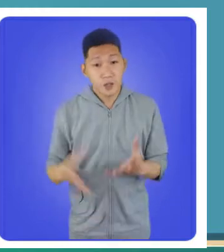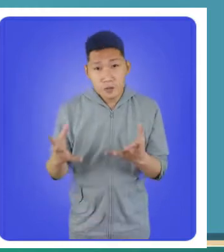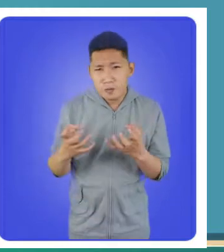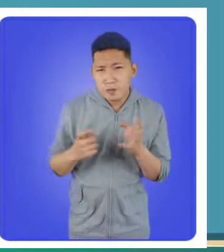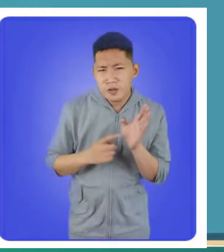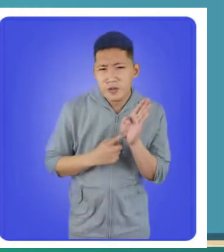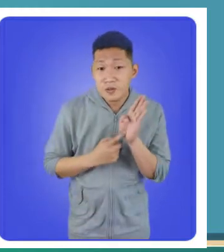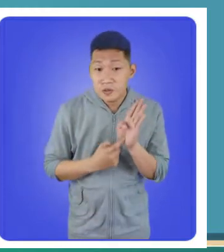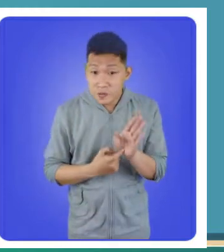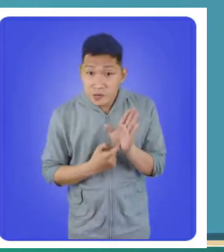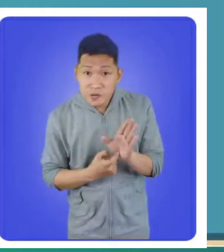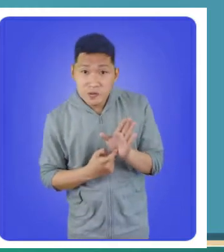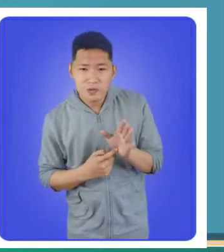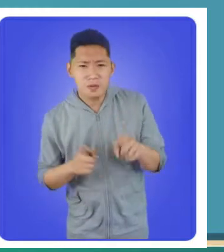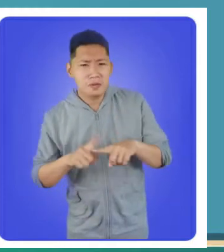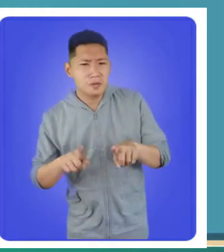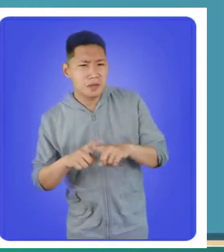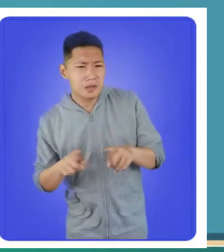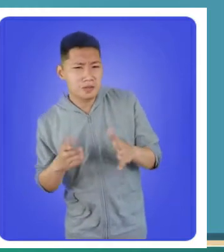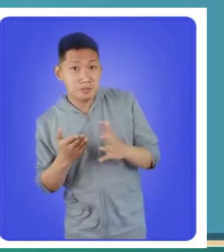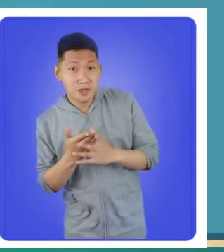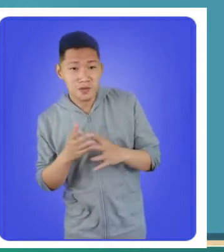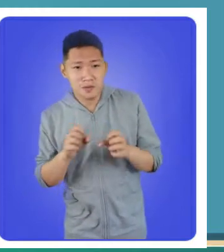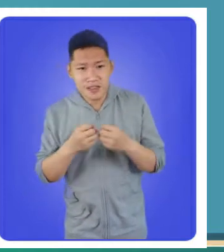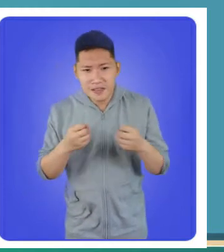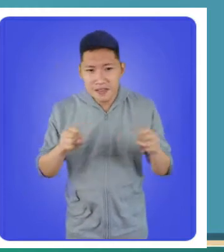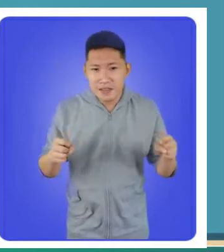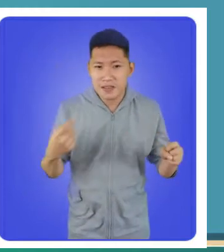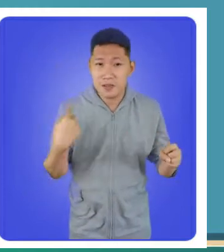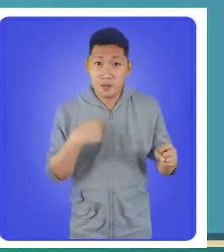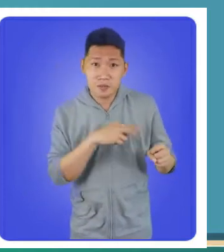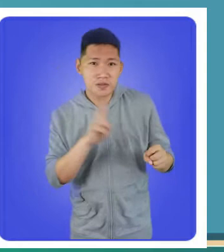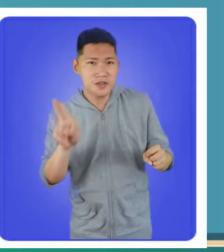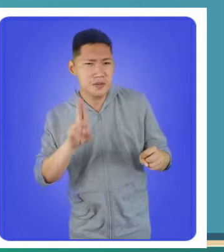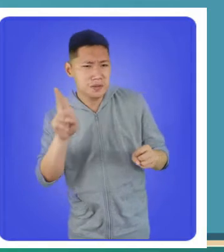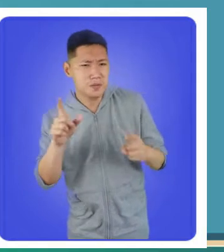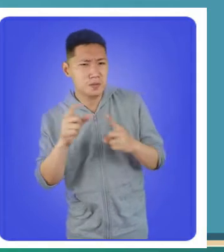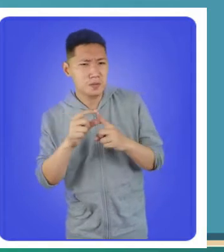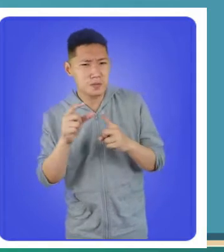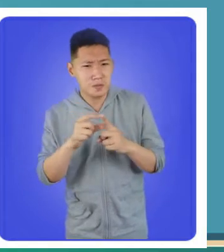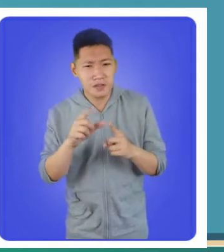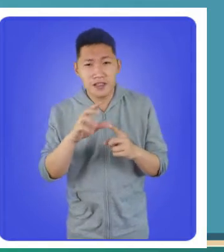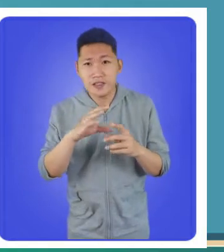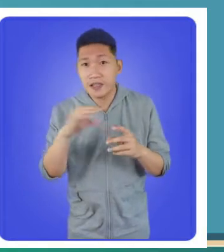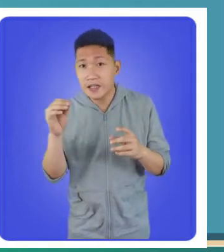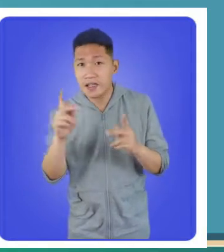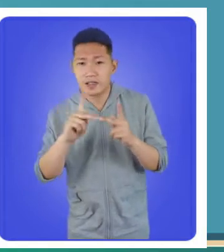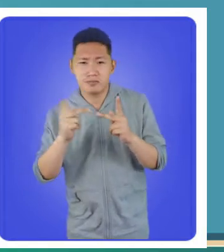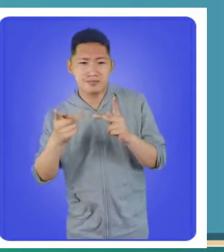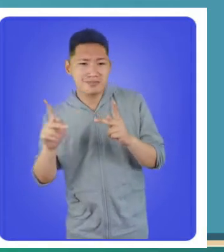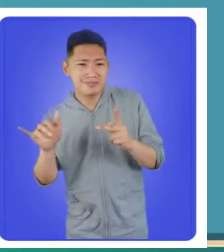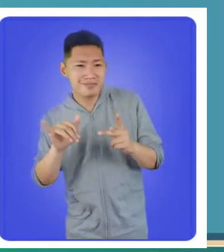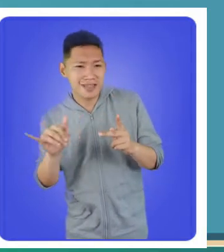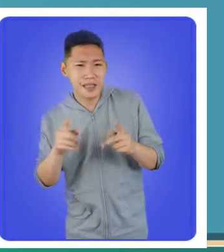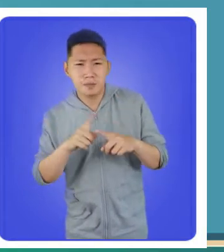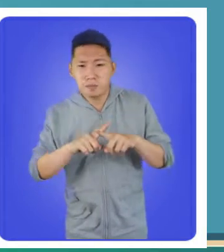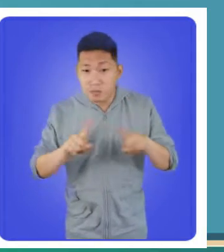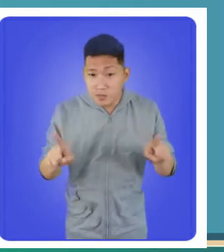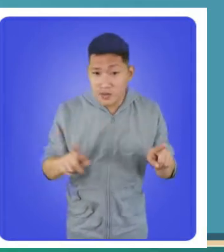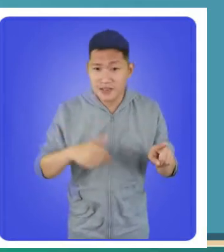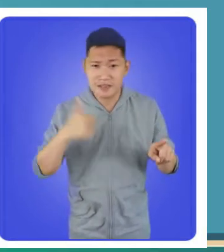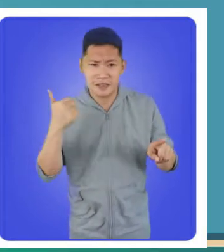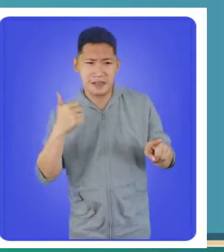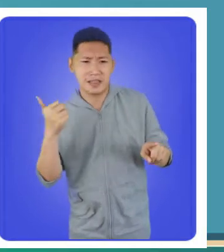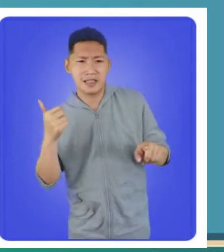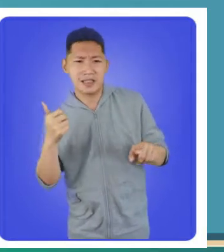show contrast between statements, we use words and phrases like but, however, on the other